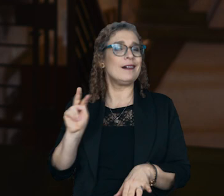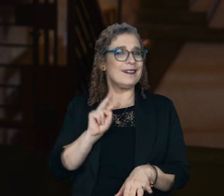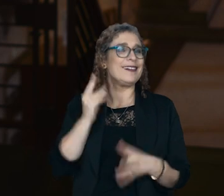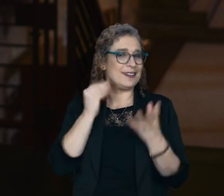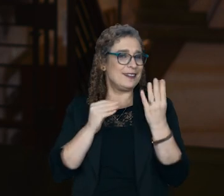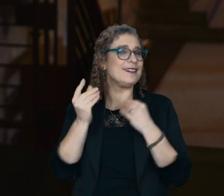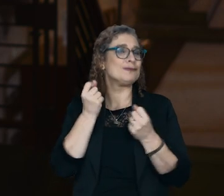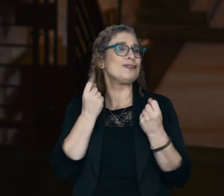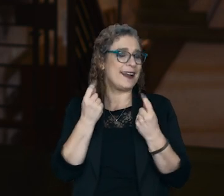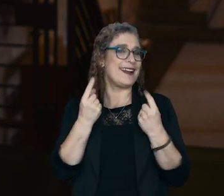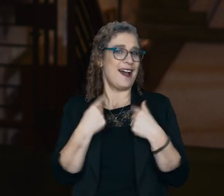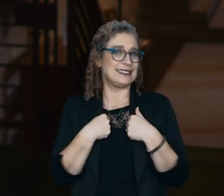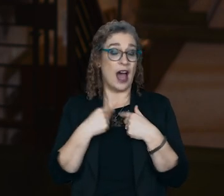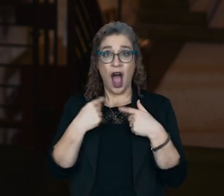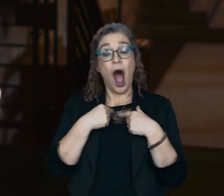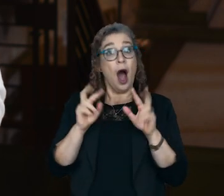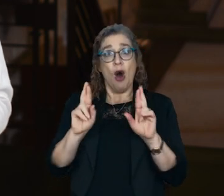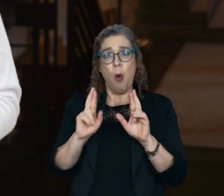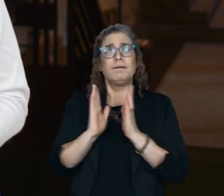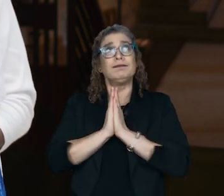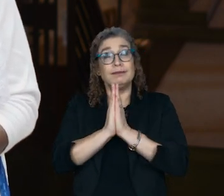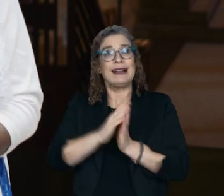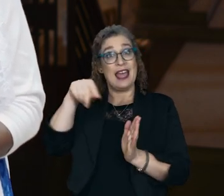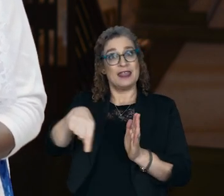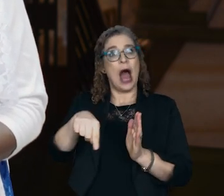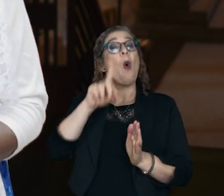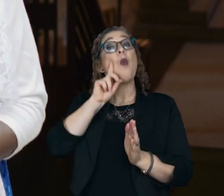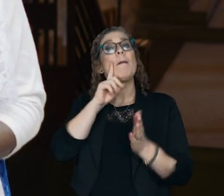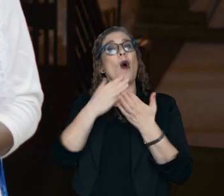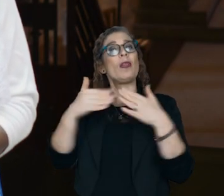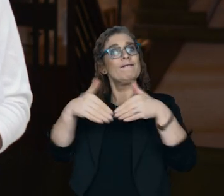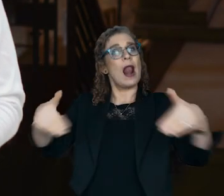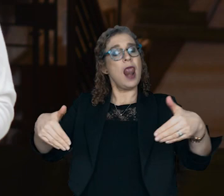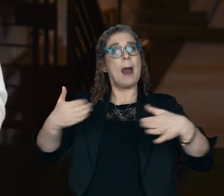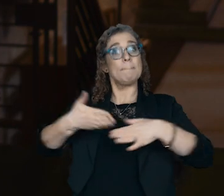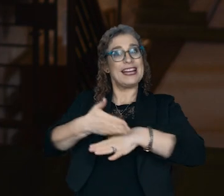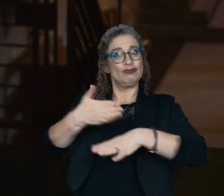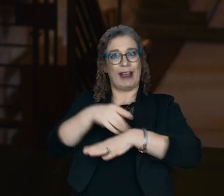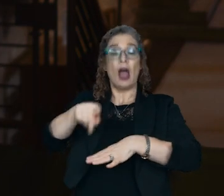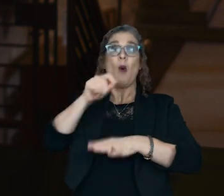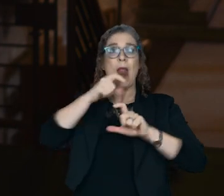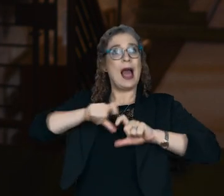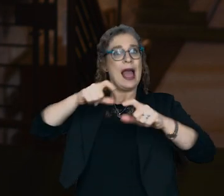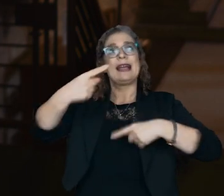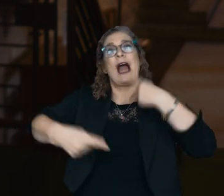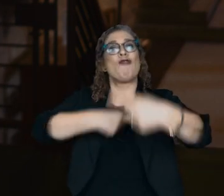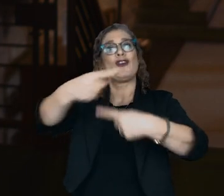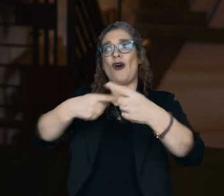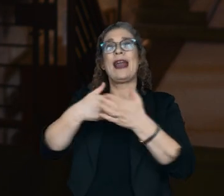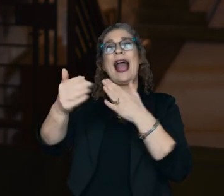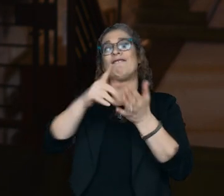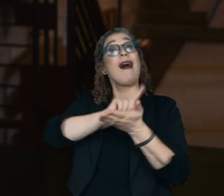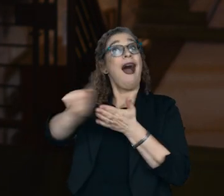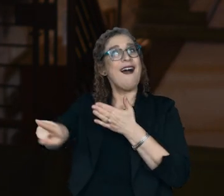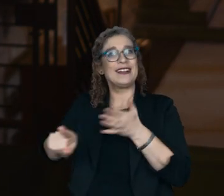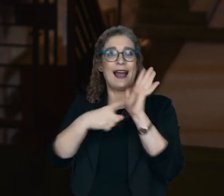ministry will continue to flourish within the Anglican Communion and beyond Lambeth